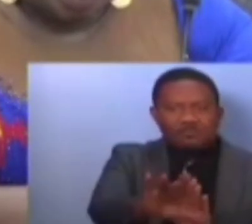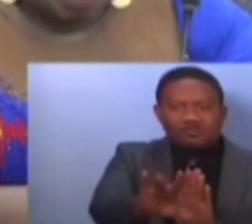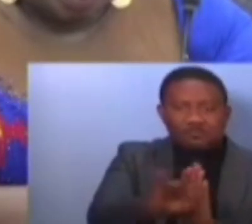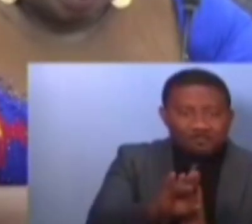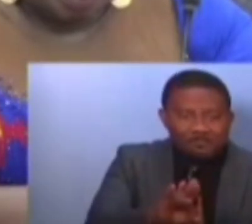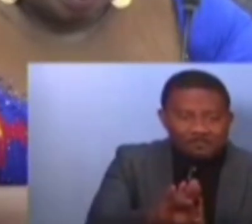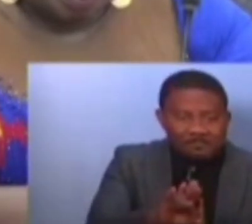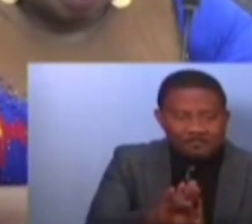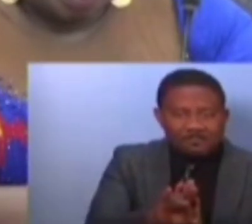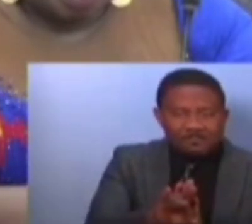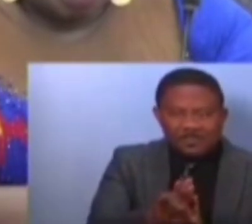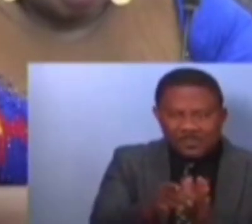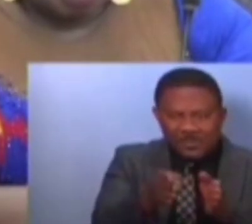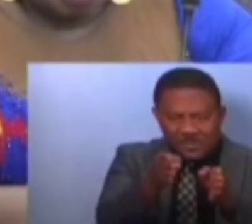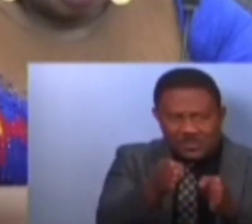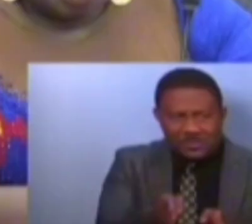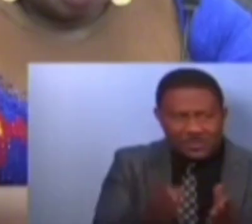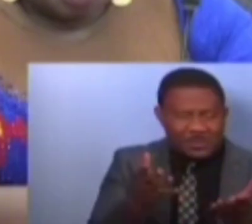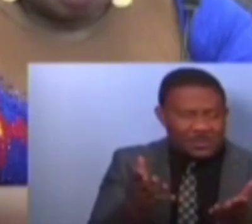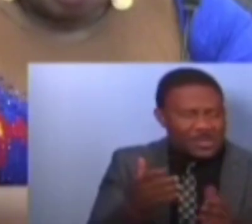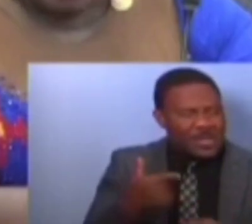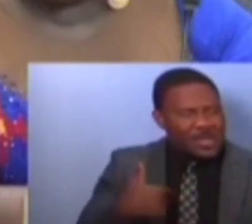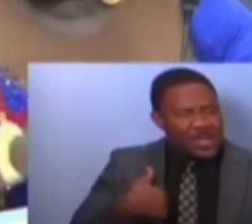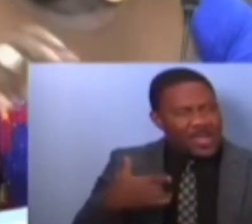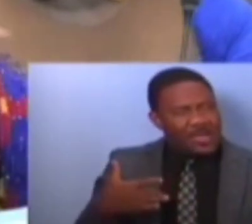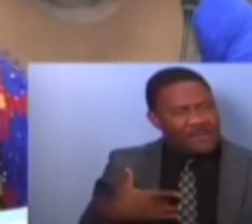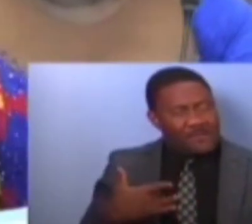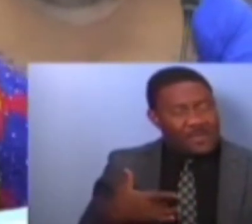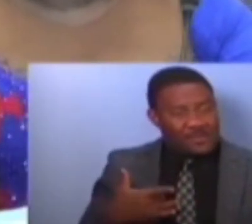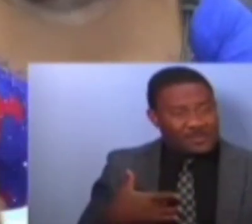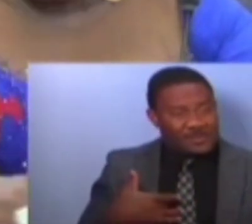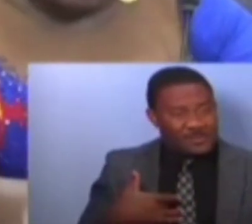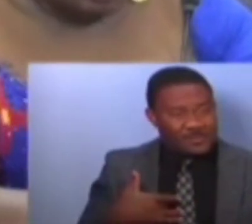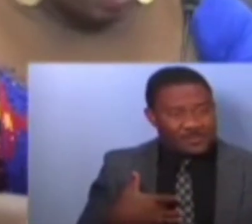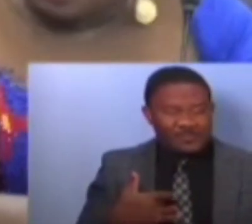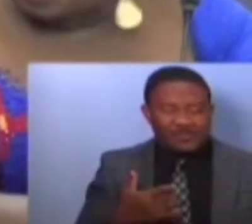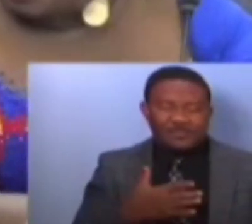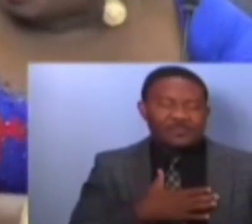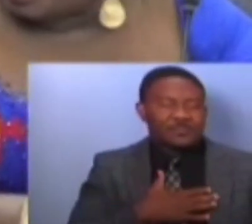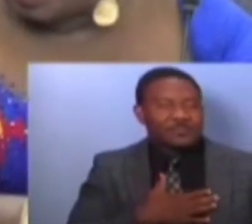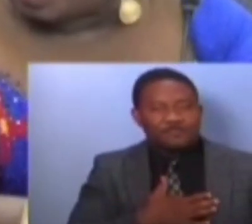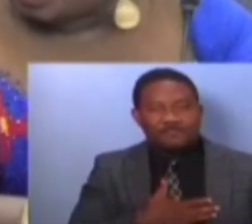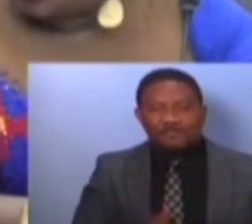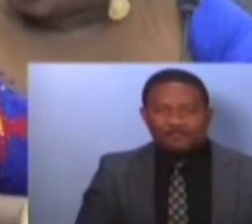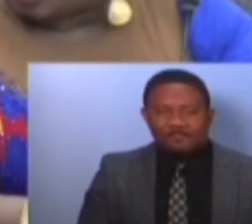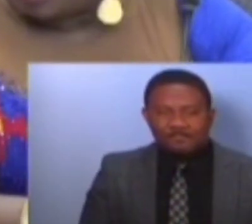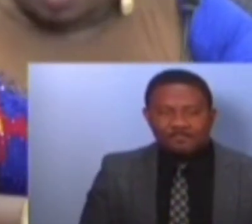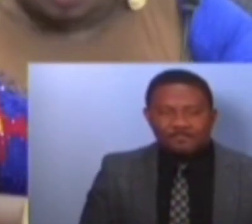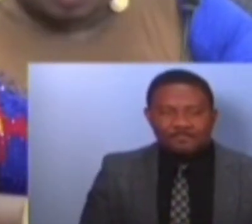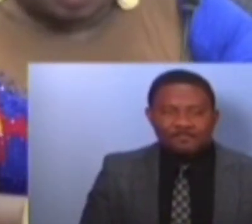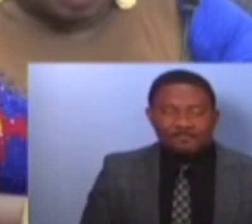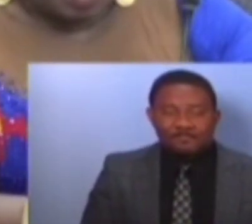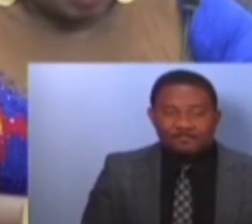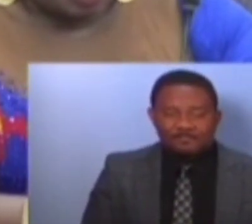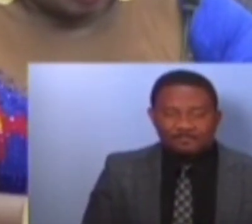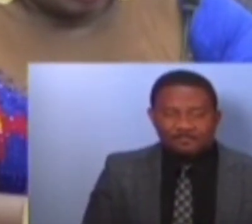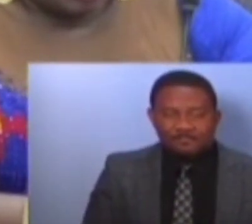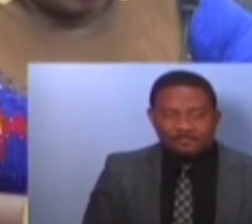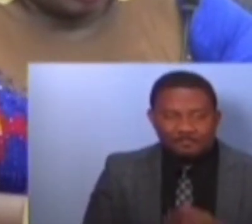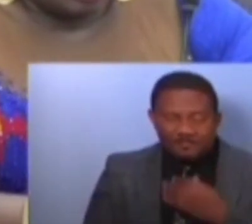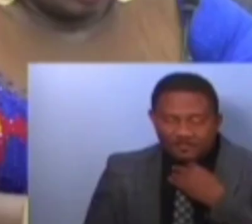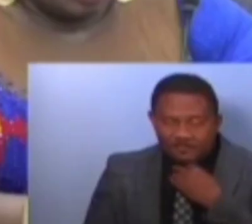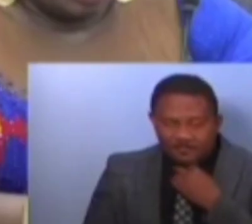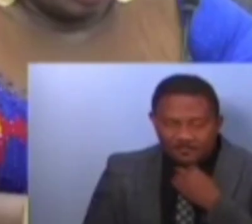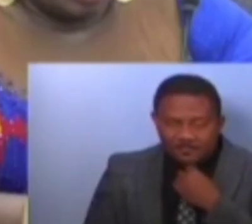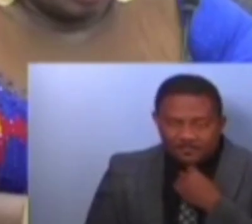nominate a person. I hold the view that honorable minority leader. No, I have to come in. There is no